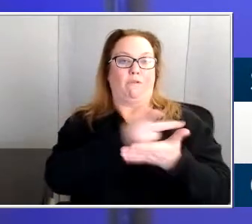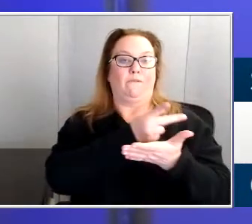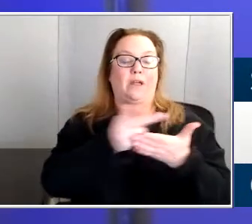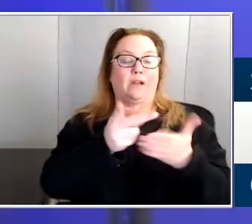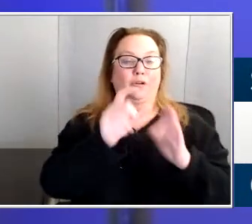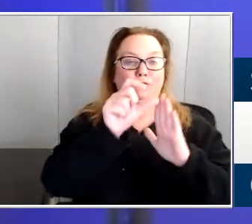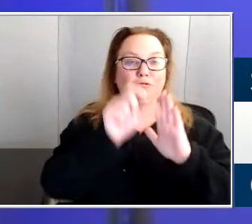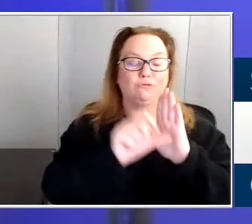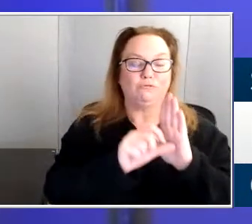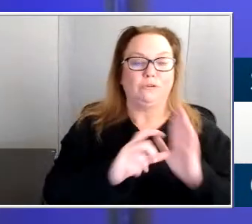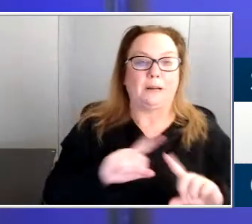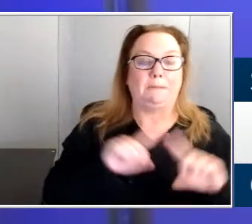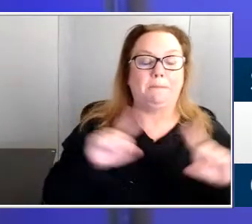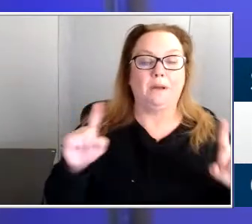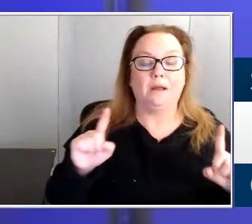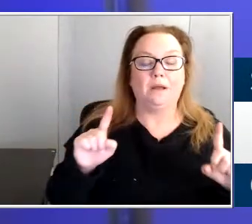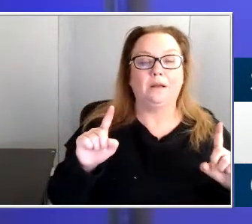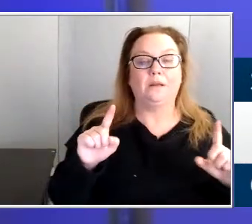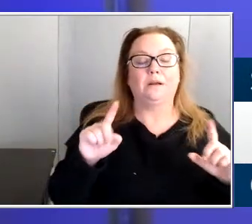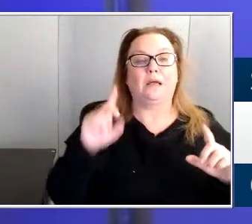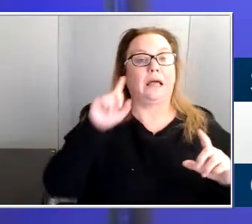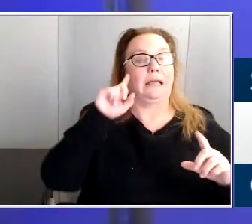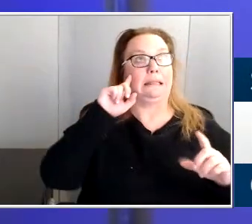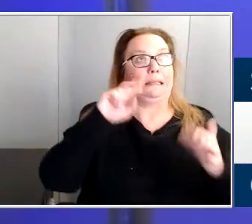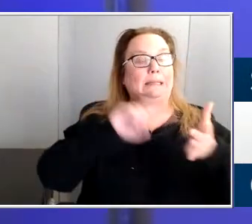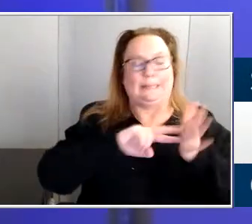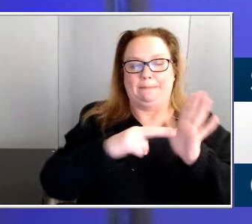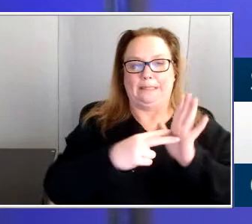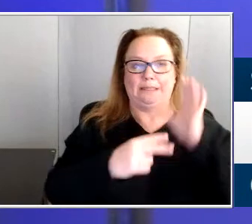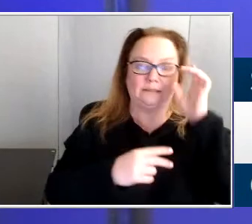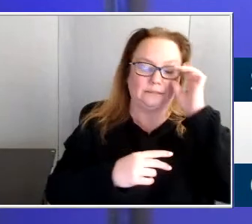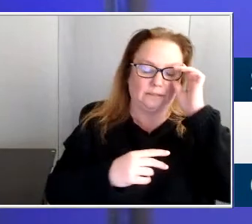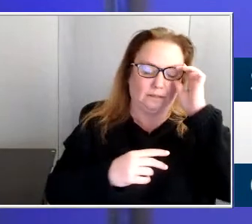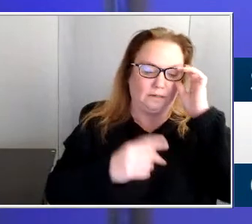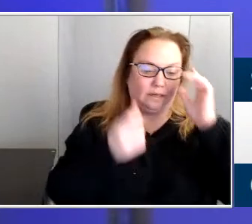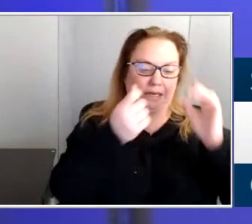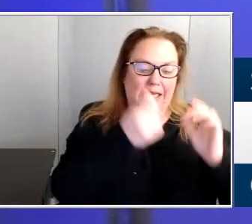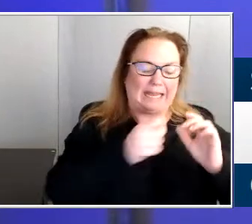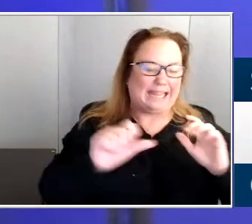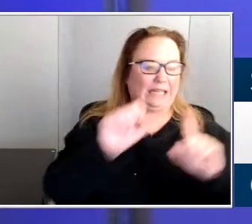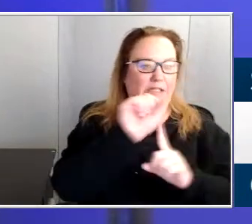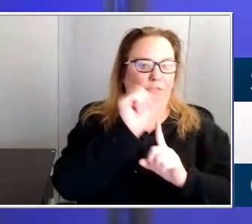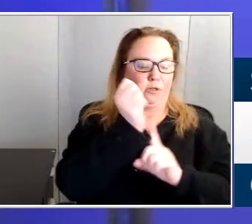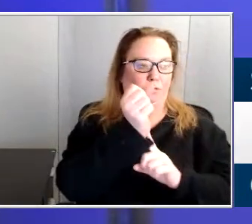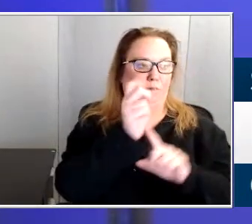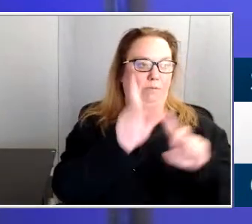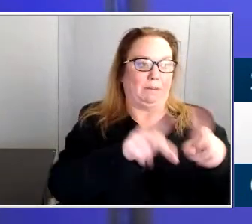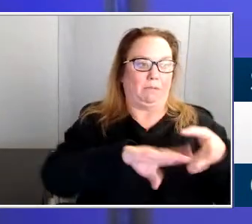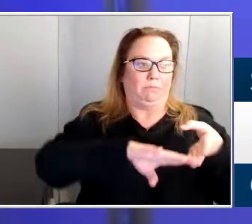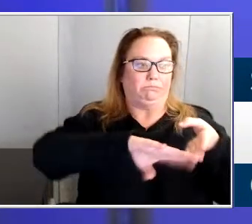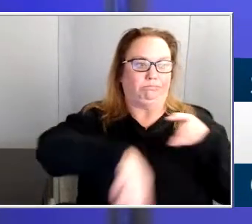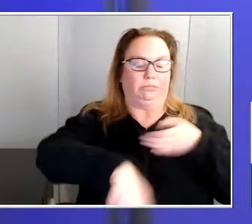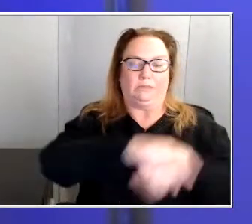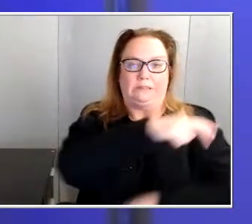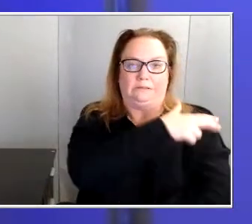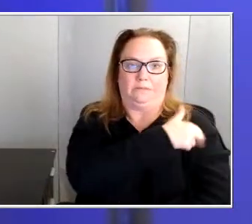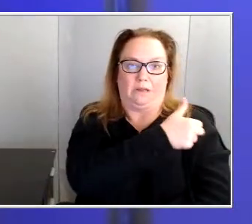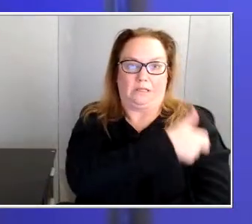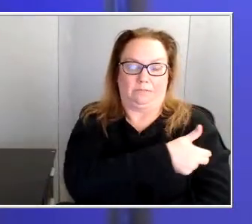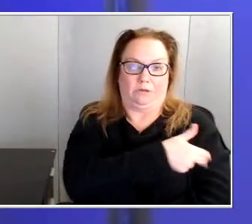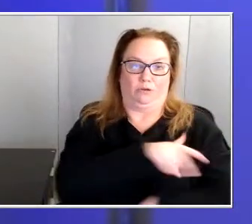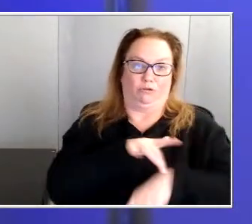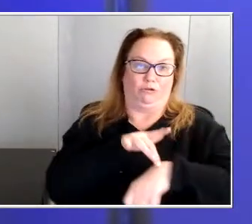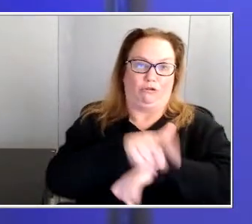think what it means is that any instance where we can get people out of the hospital sooner and back to